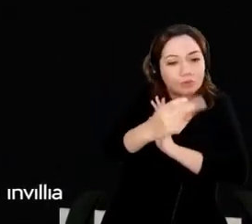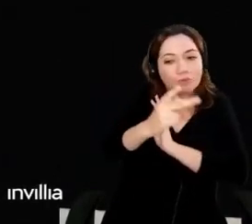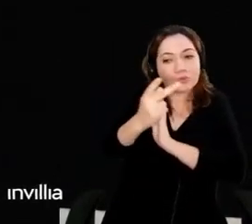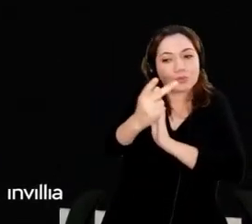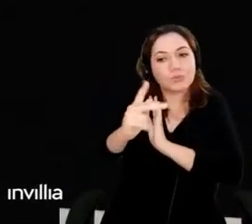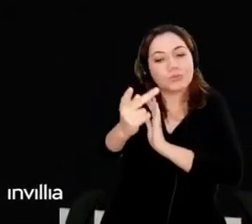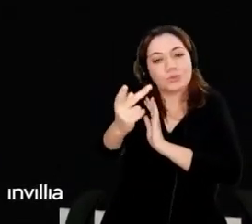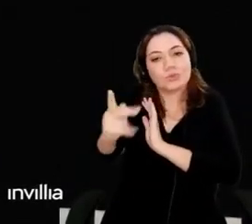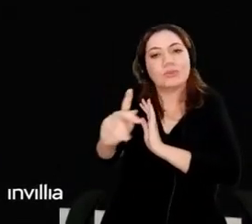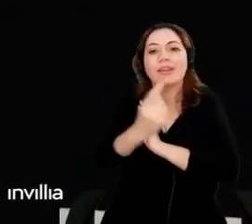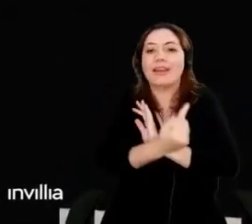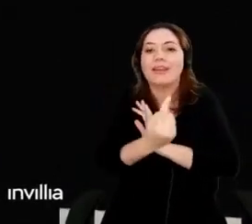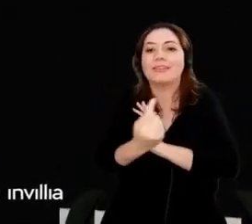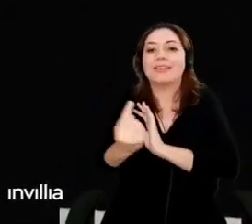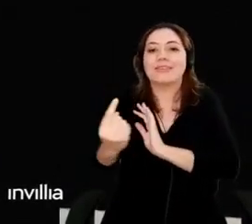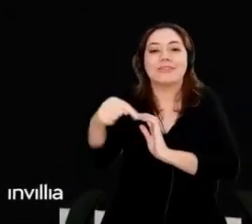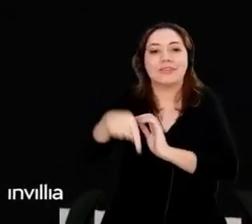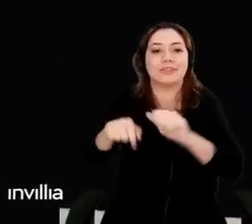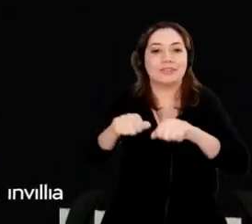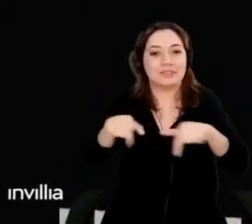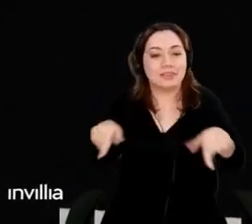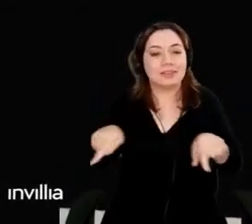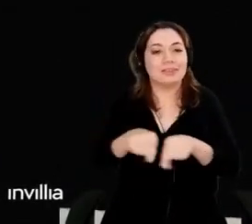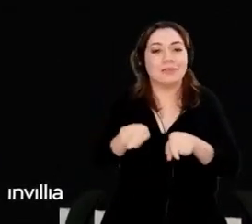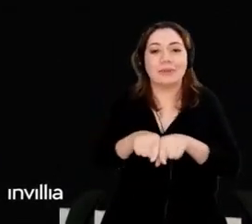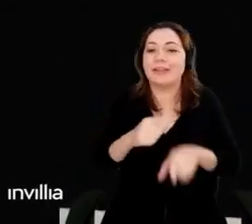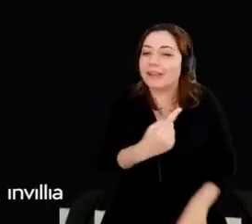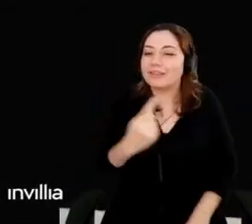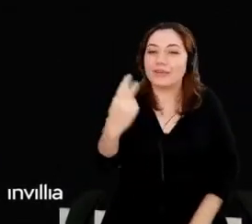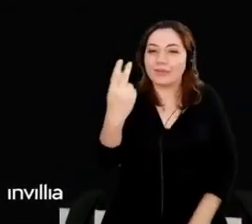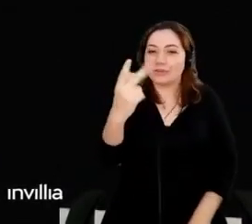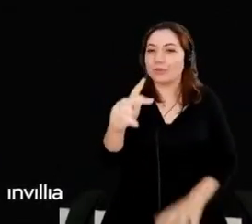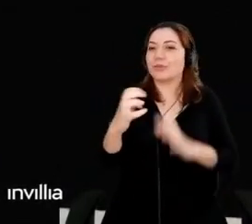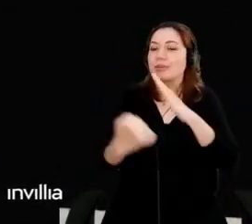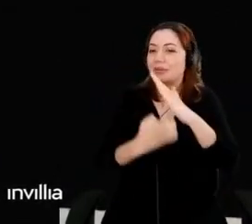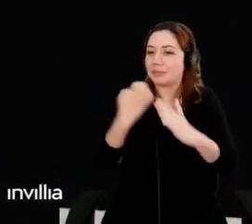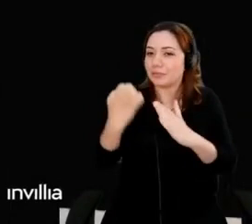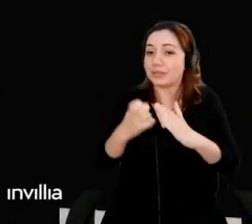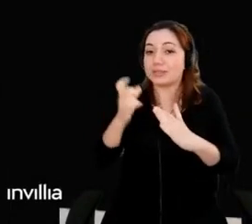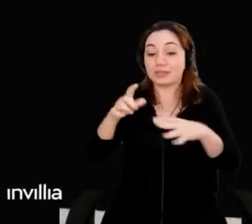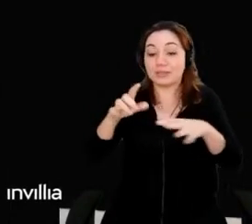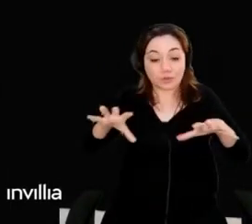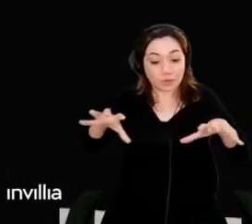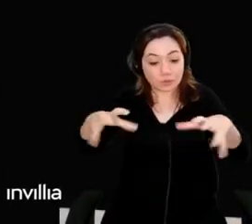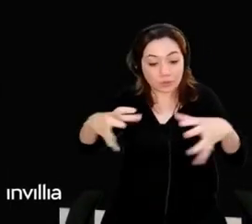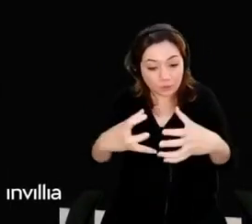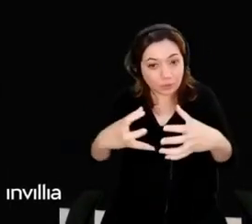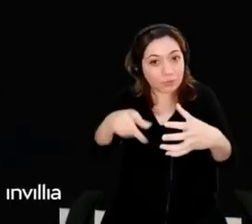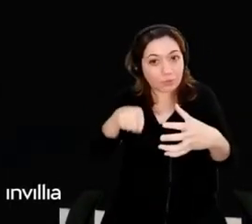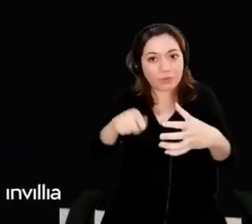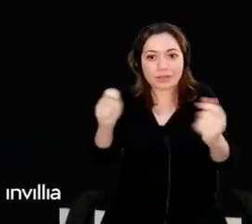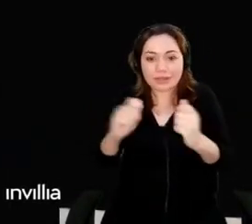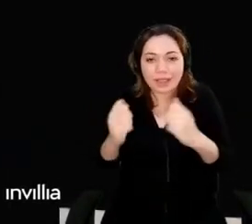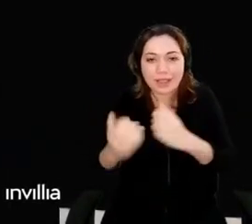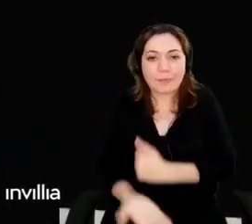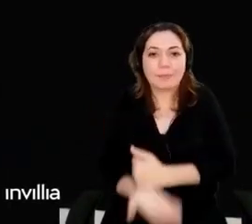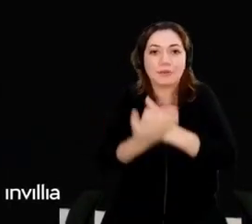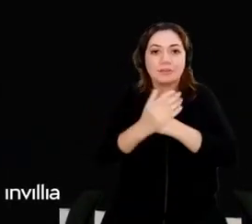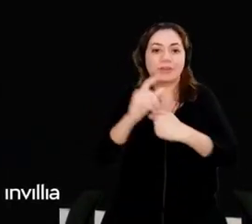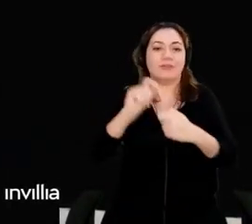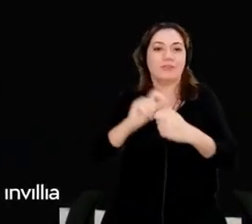for everyone in your organization. Entire teams that can help you achieve things. Three